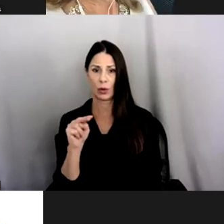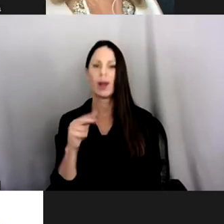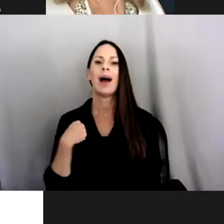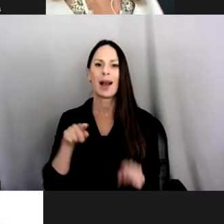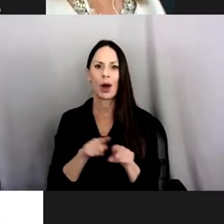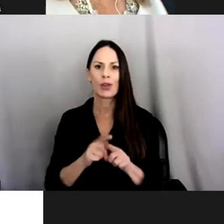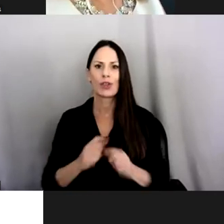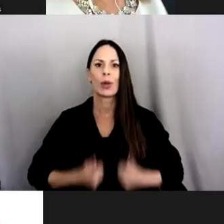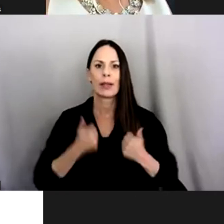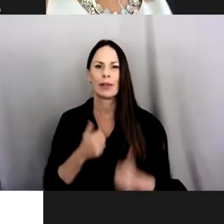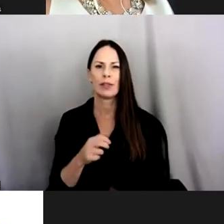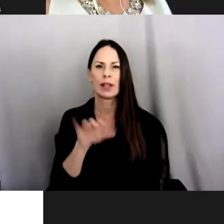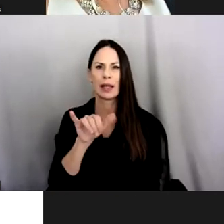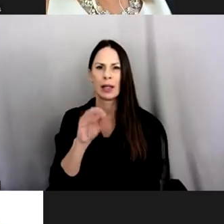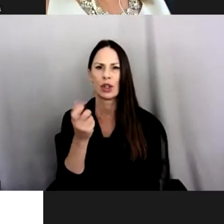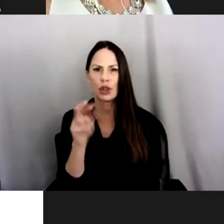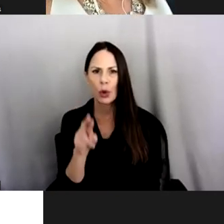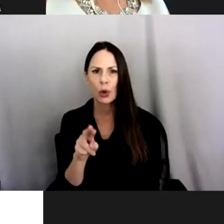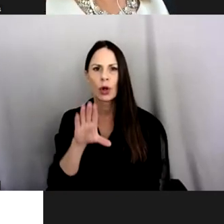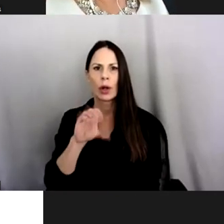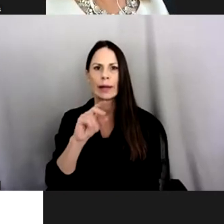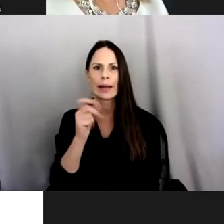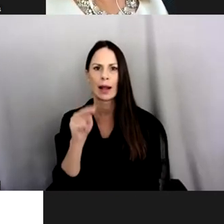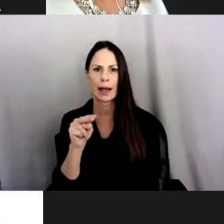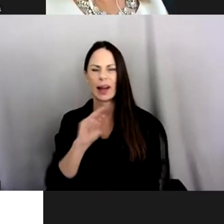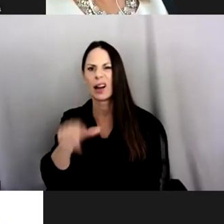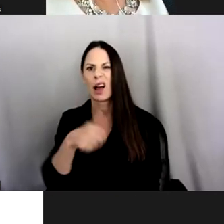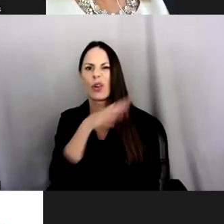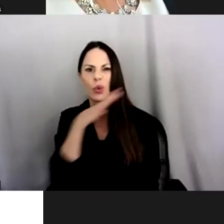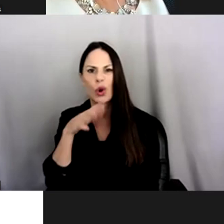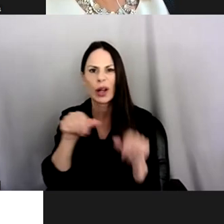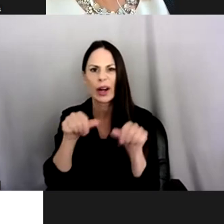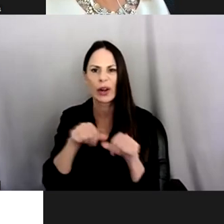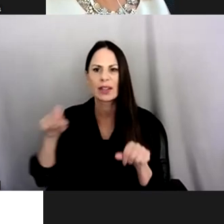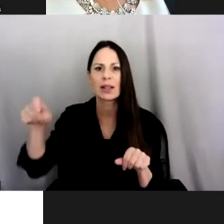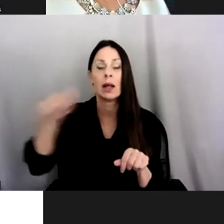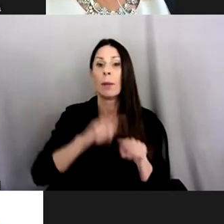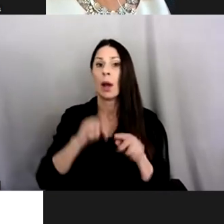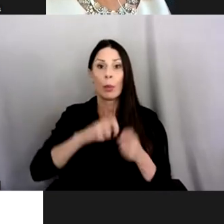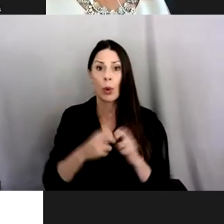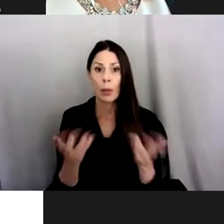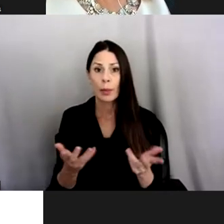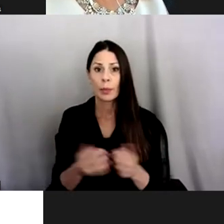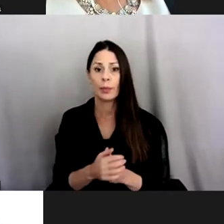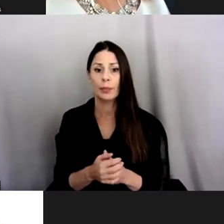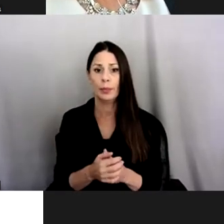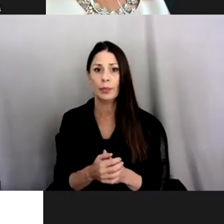and Calhan and all those rural areas. And here's the problem is in El Paso County,